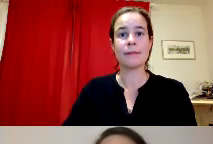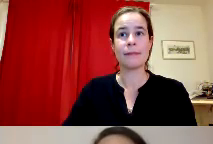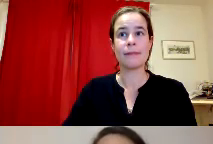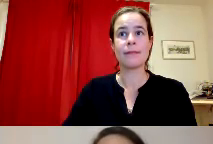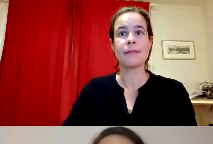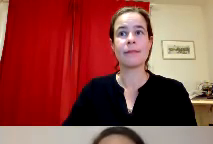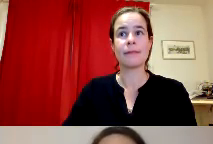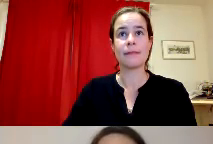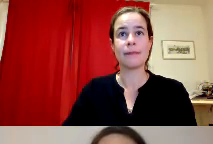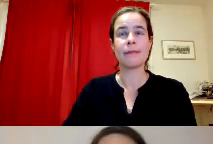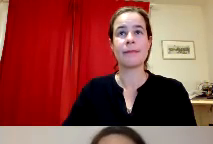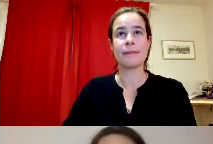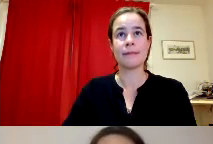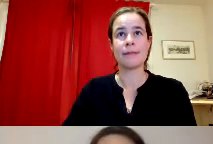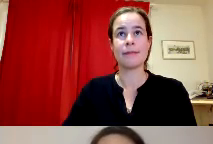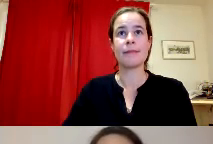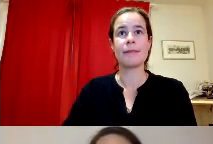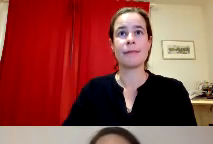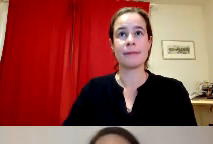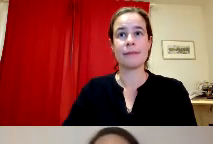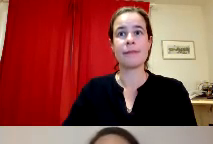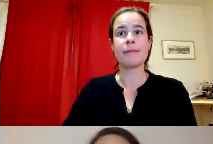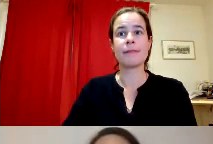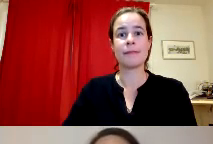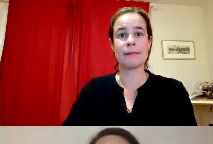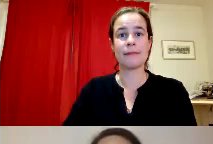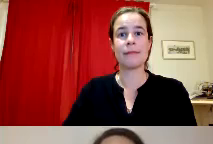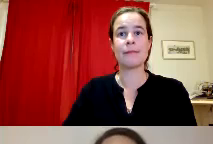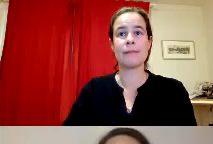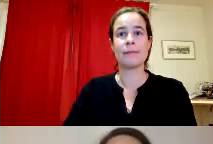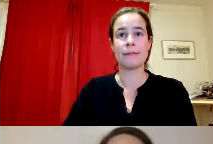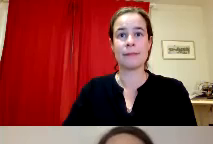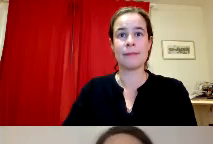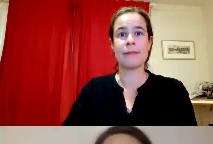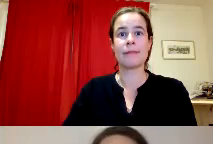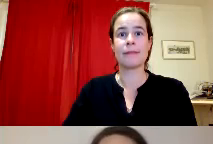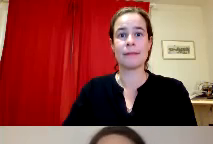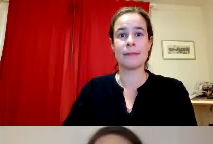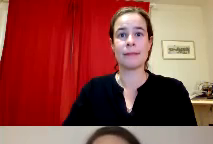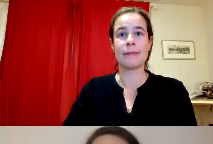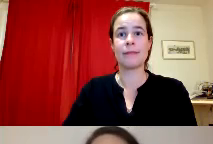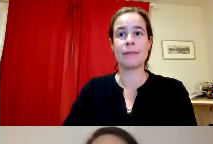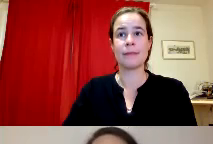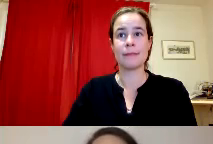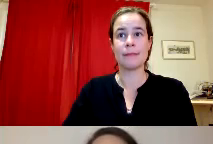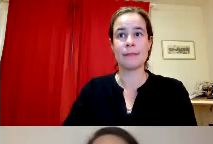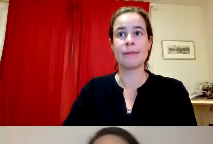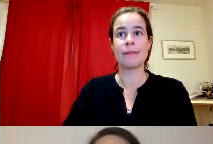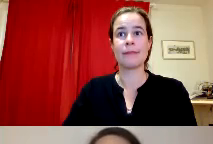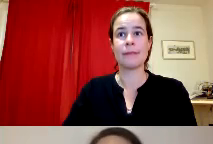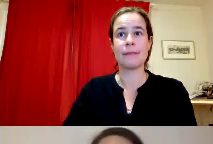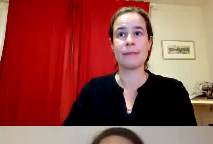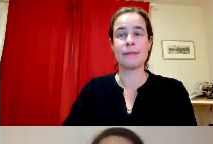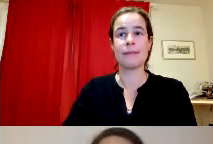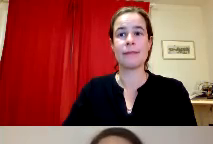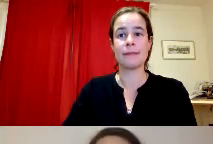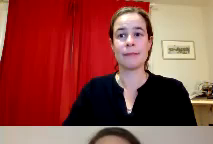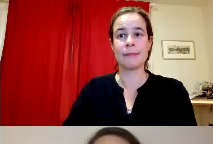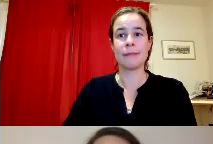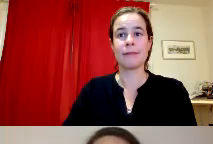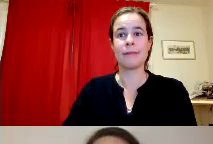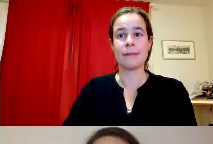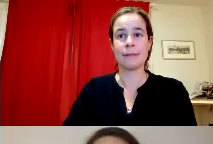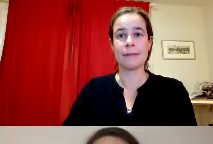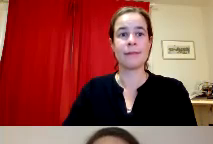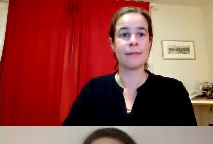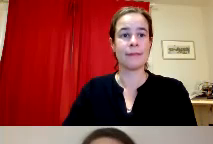with accessing the supports that they felt they needed. And this mom says it has been isolating, being separated from family and friends and not